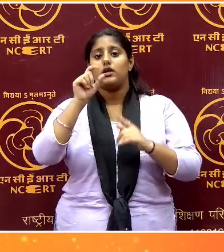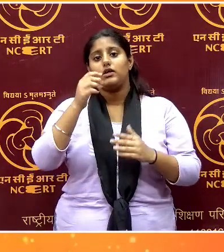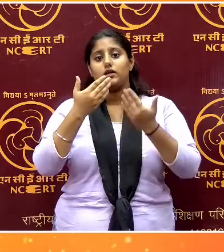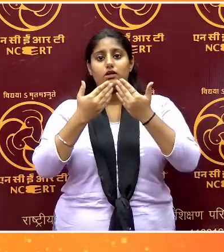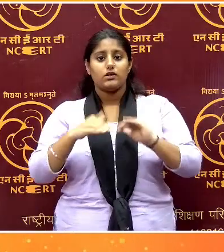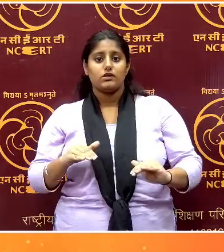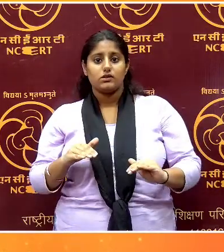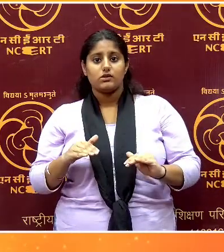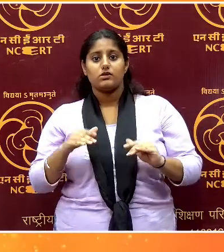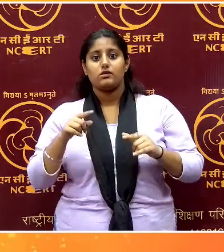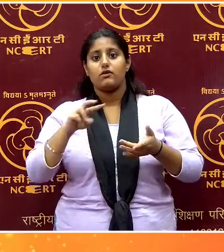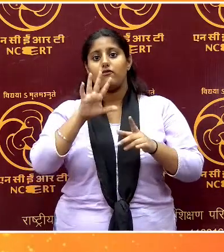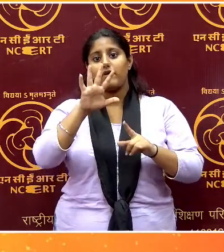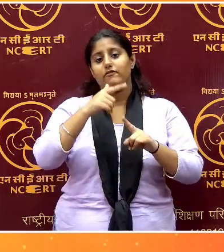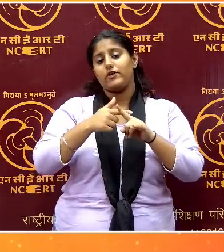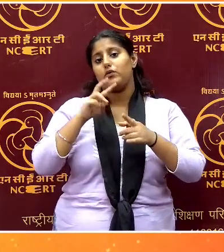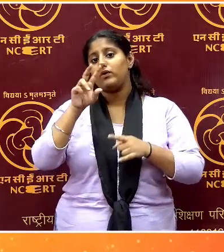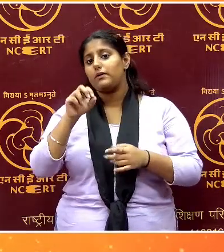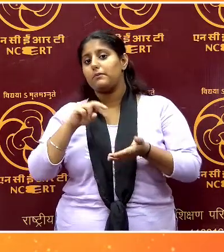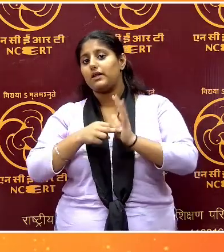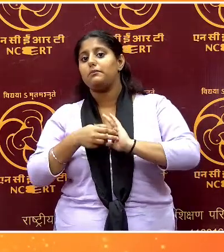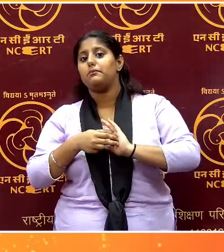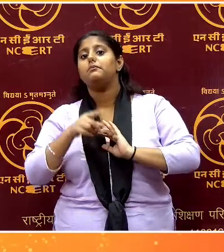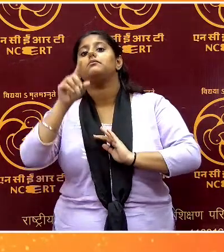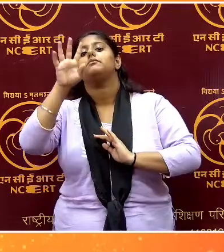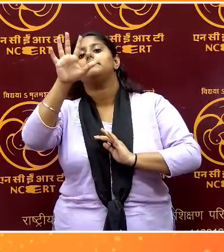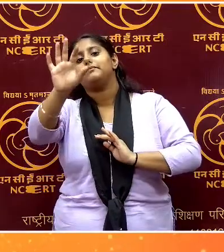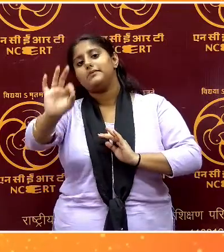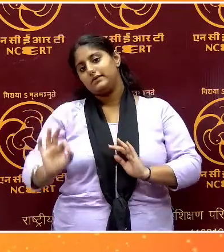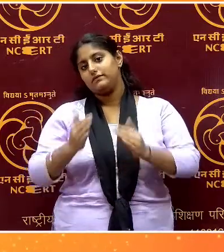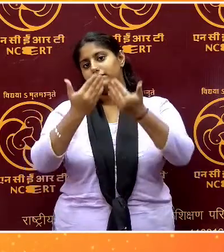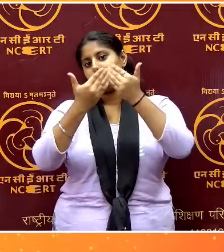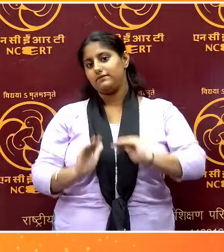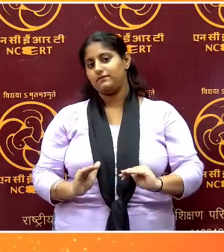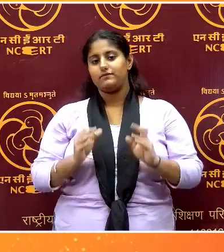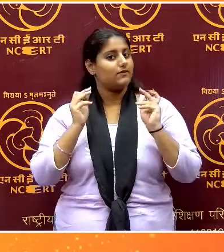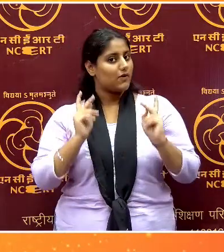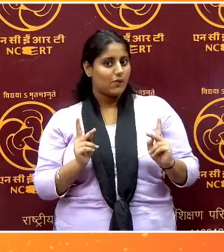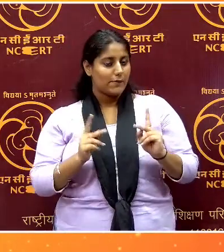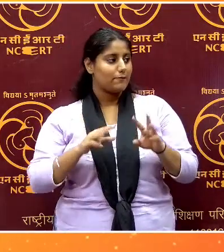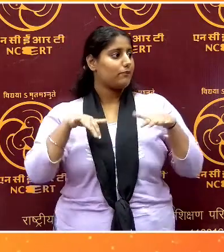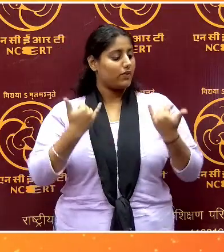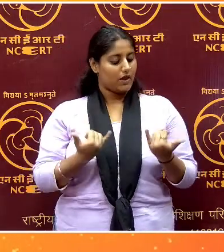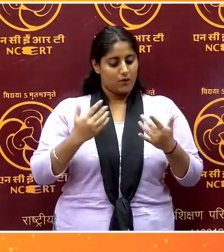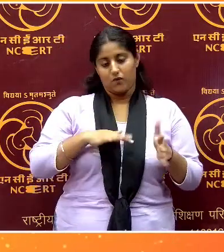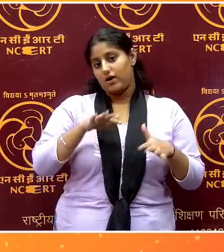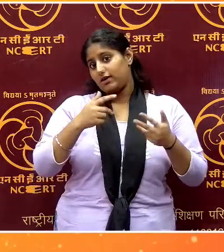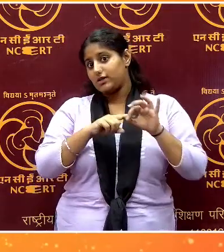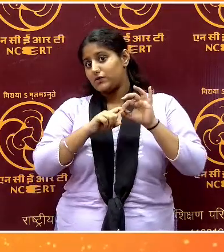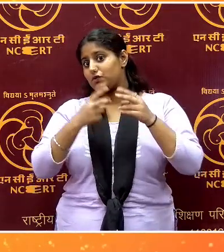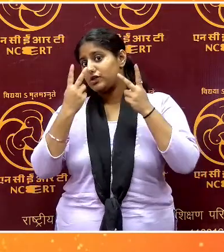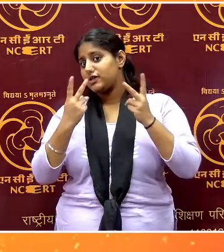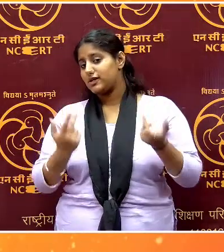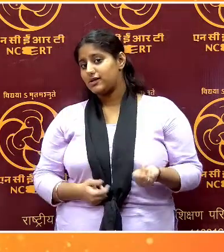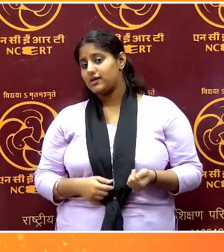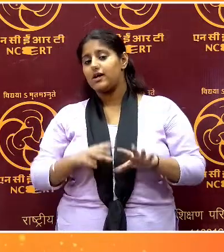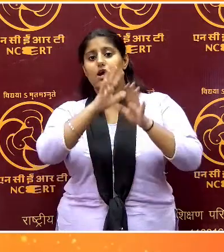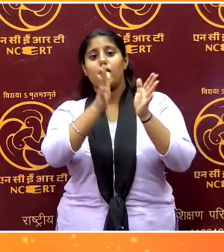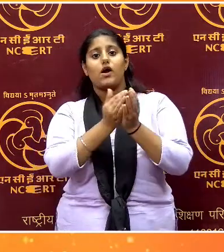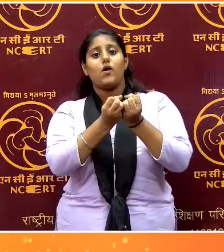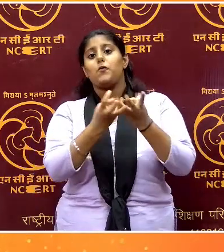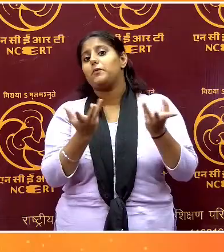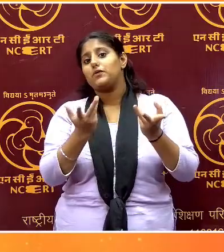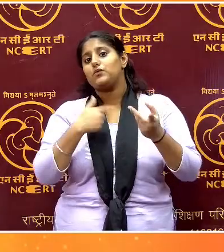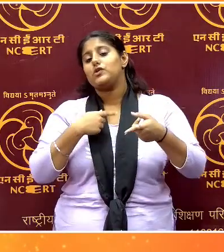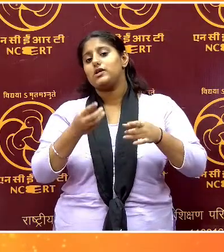pictures indicate 5 into 10, that is 50 children. Okay, students? Now Yes. come to the next question. How many children